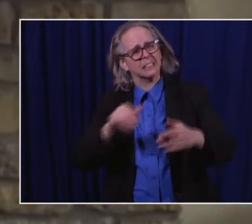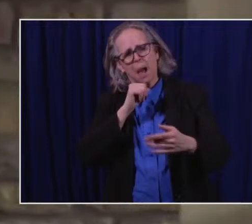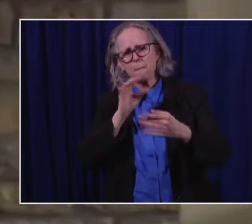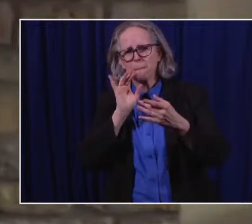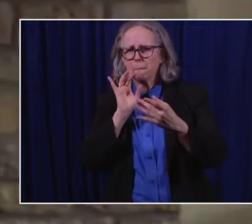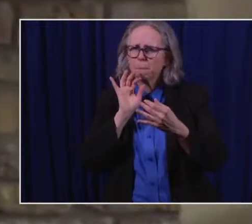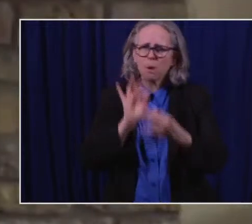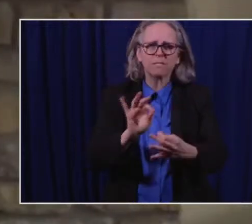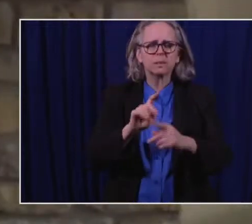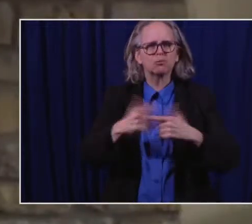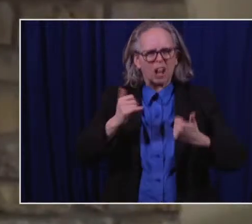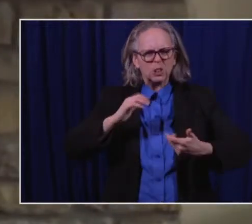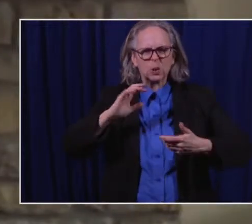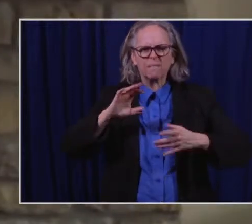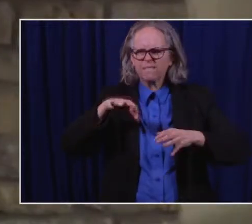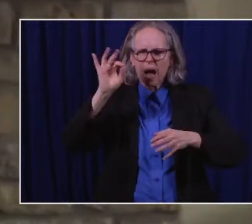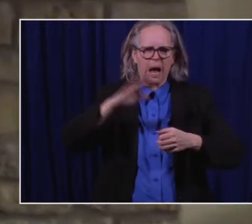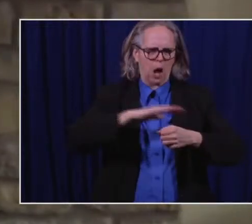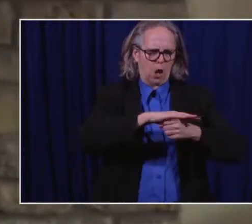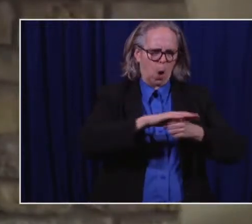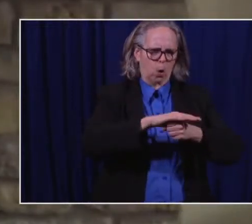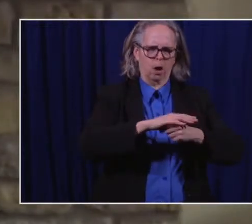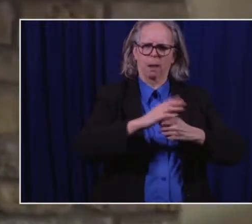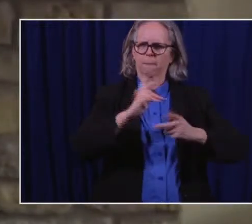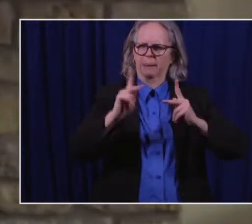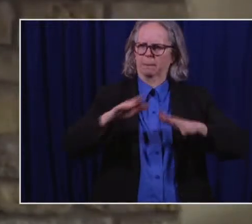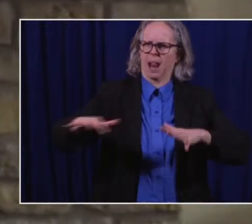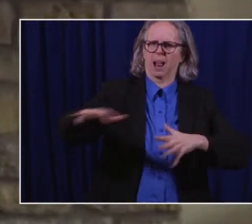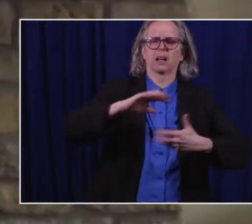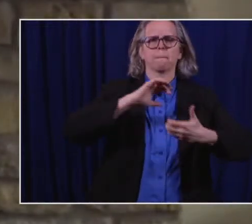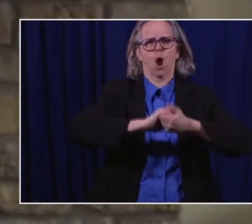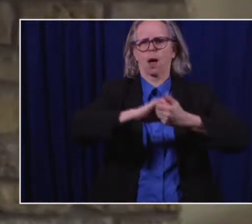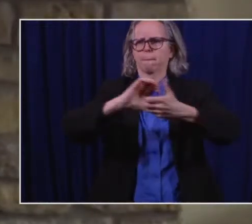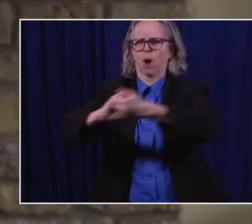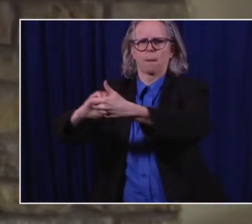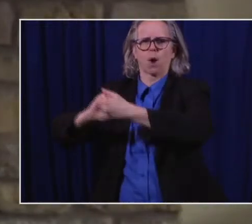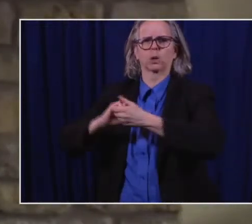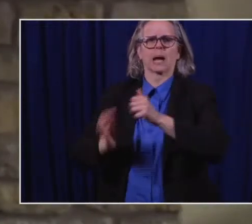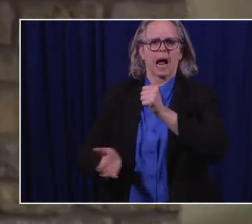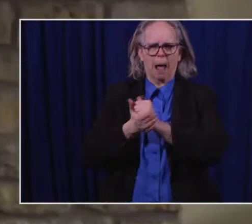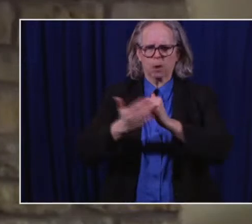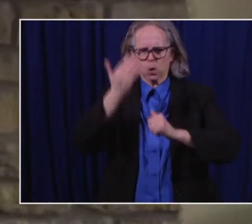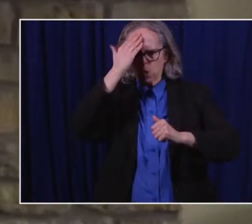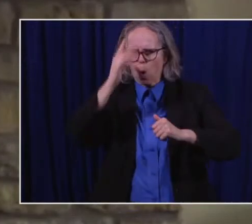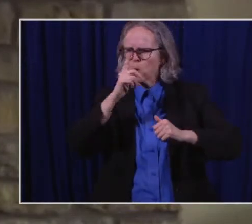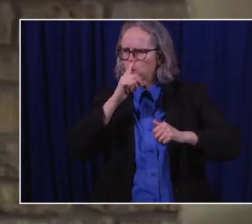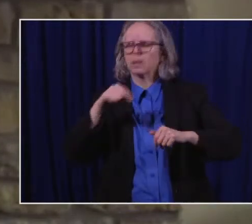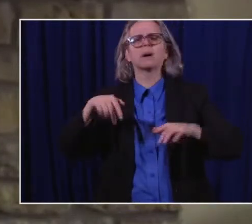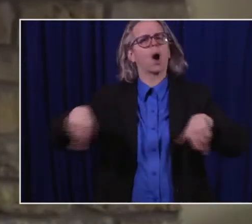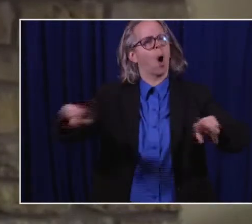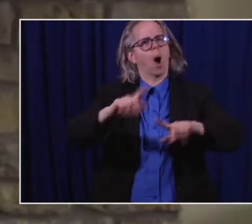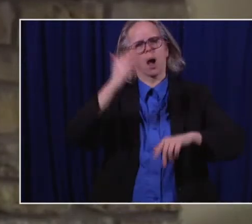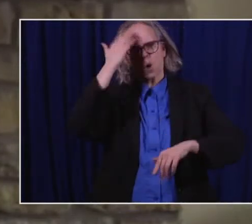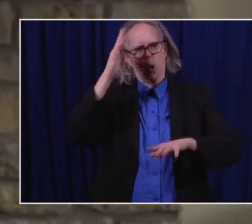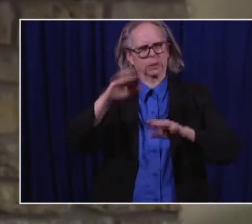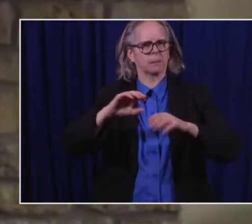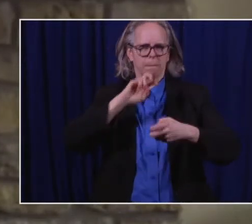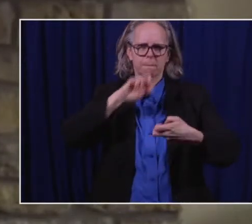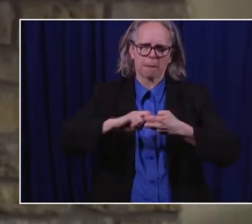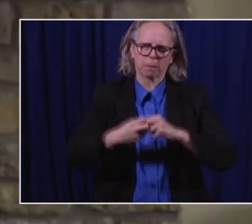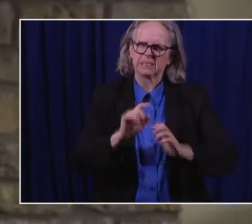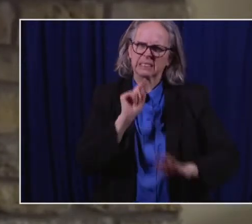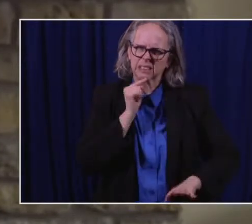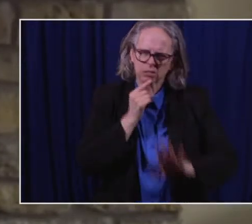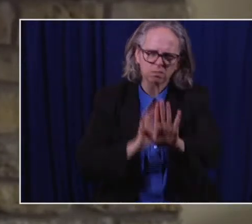to continue to focus on that. We understand it's a problem. And look, we're not going to be satisfied until we get